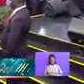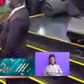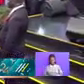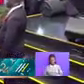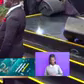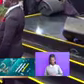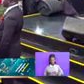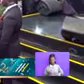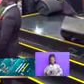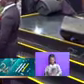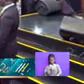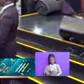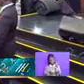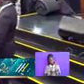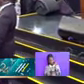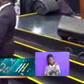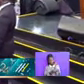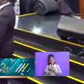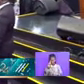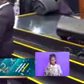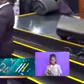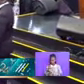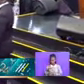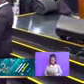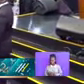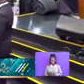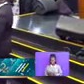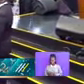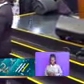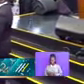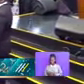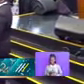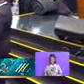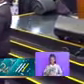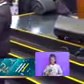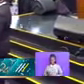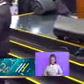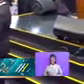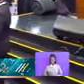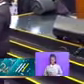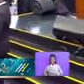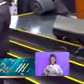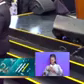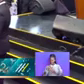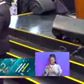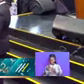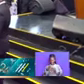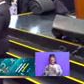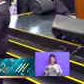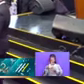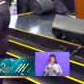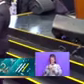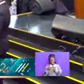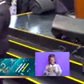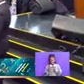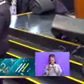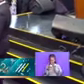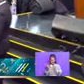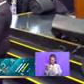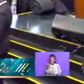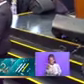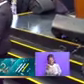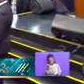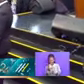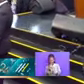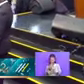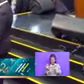how how old is your pregnancy the hand of God is upon you and it shall go well no sickness no